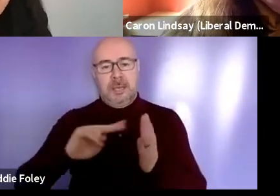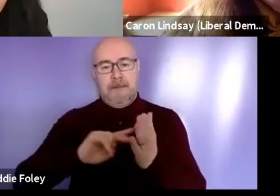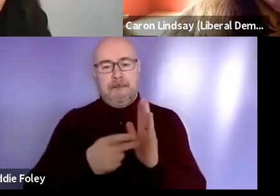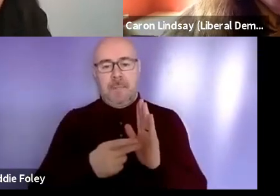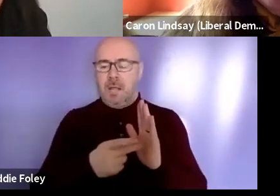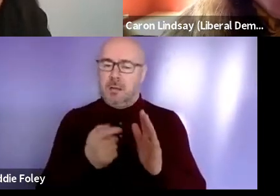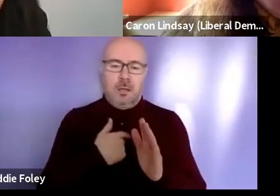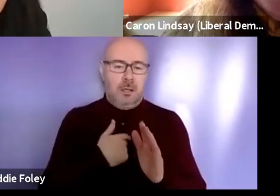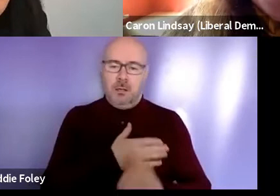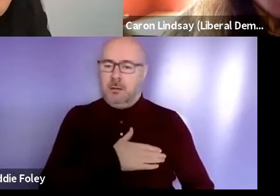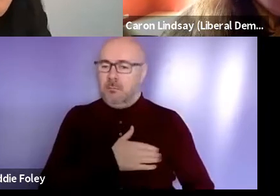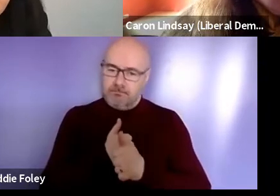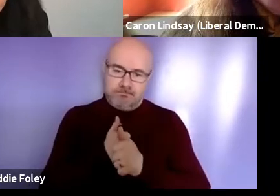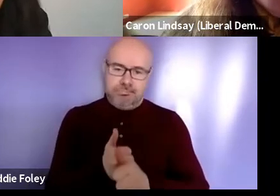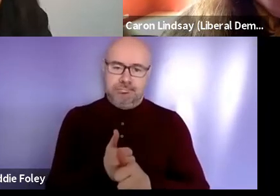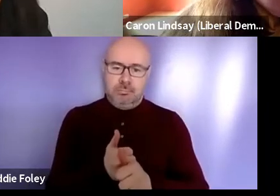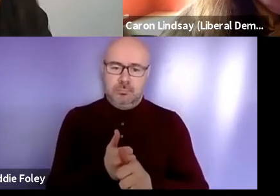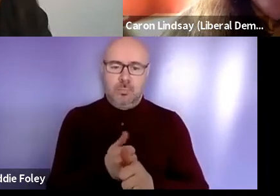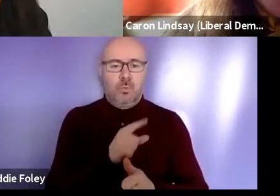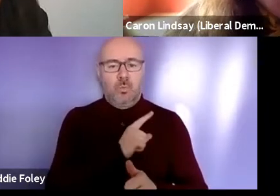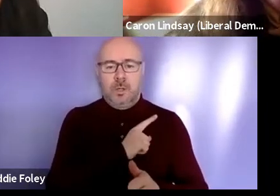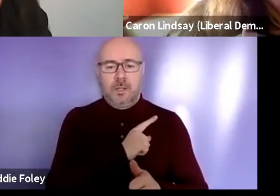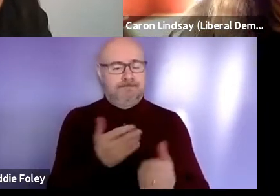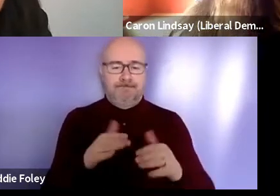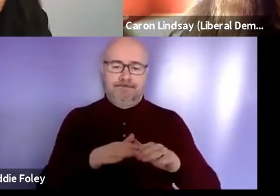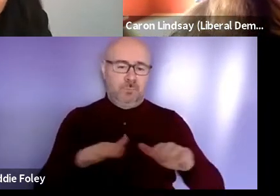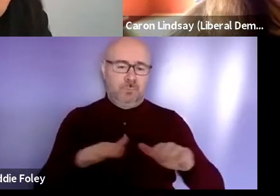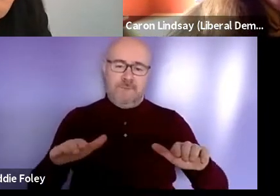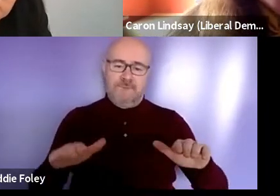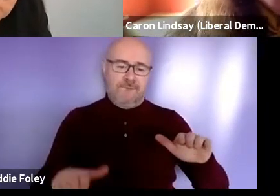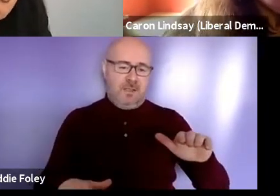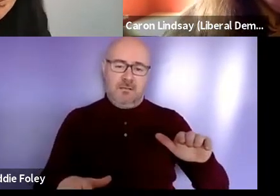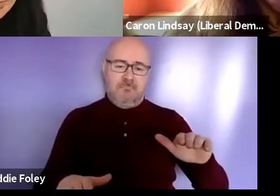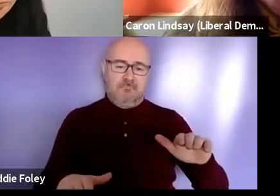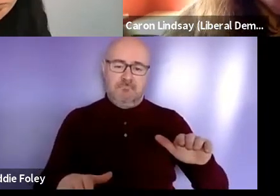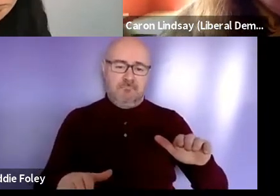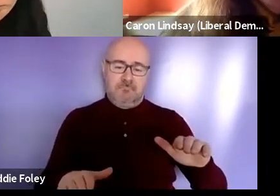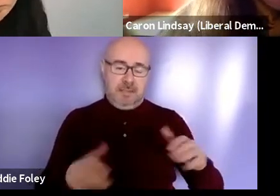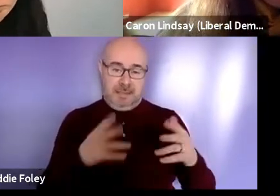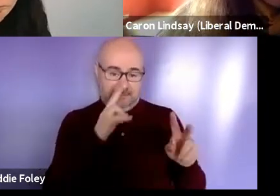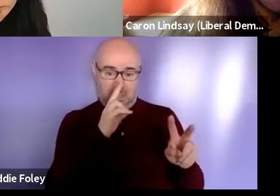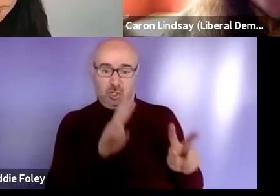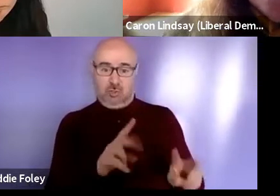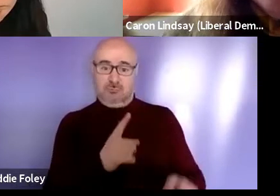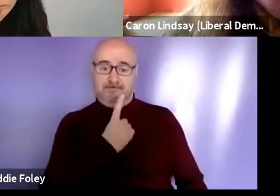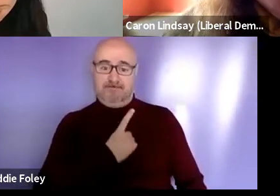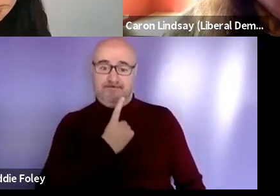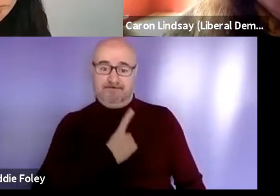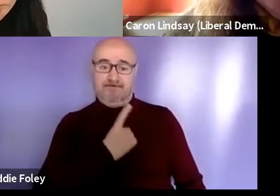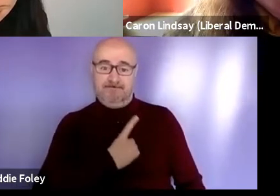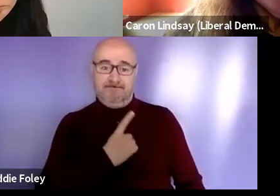It's so unclear that, you know, having seen the consequences in my own life, there is,